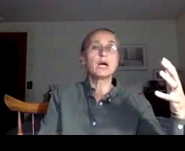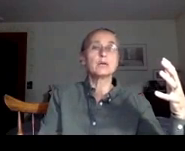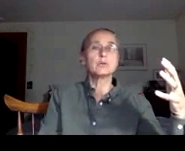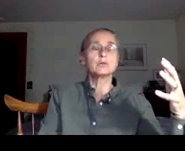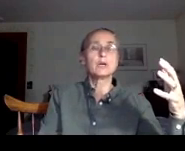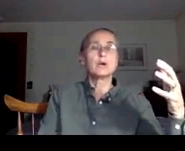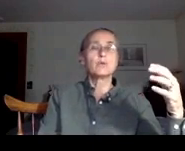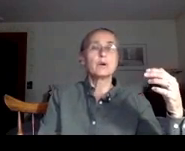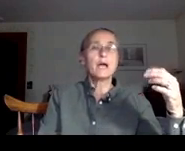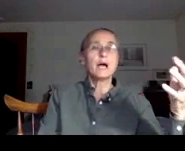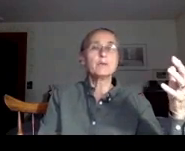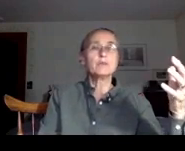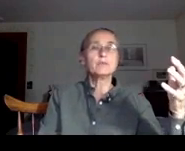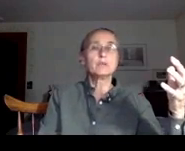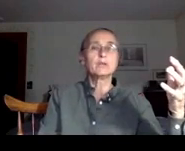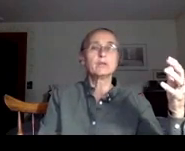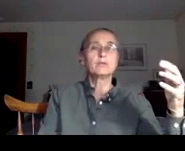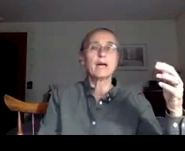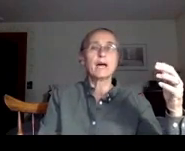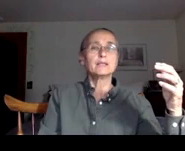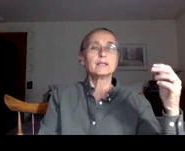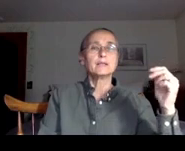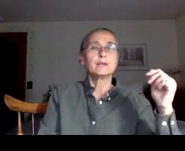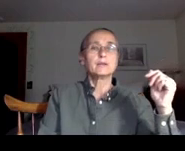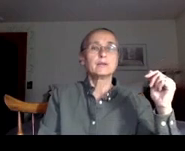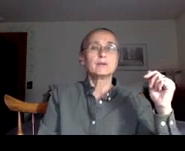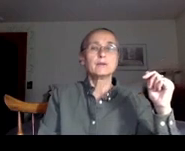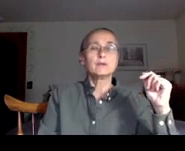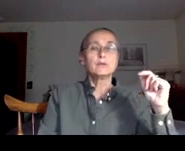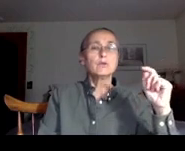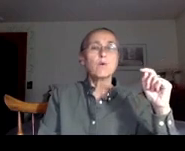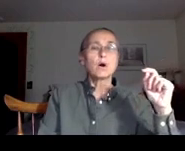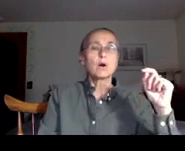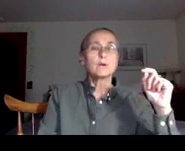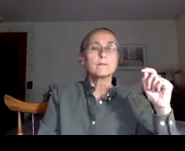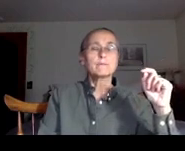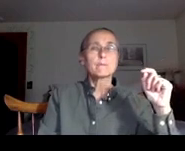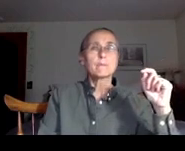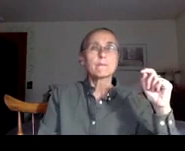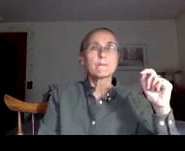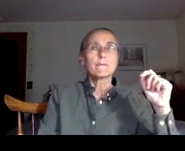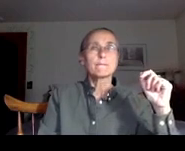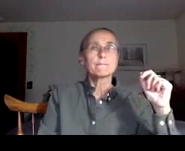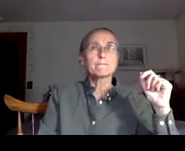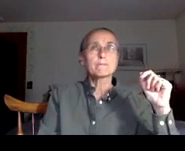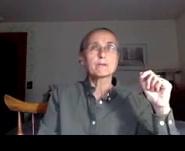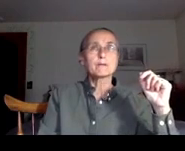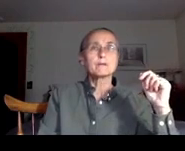your child, what happens is that your